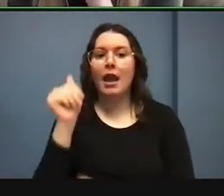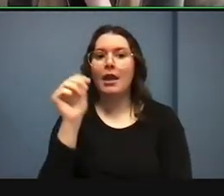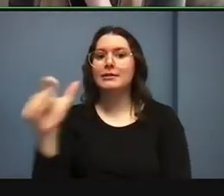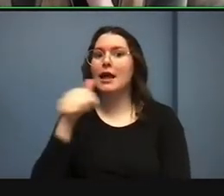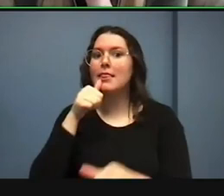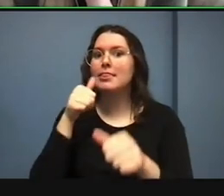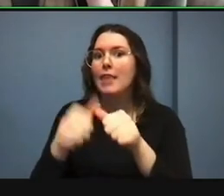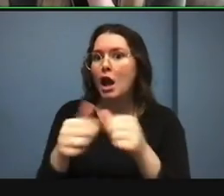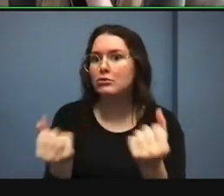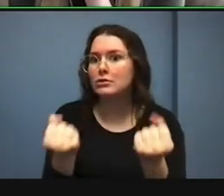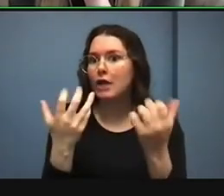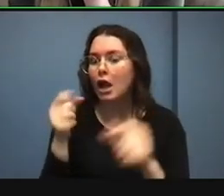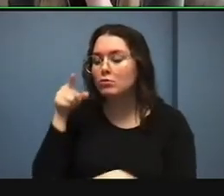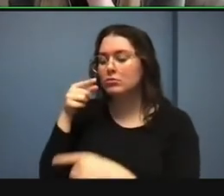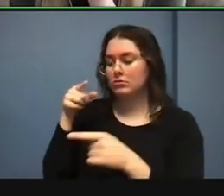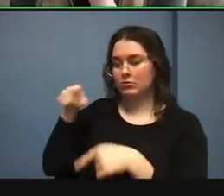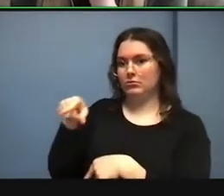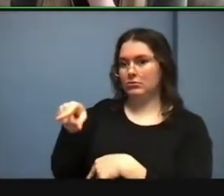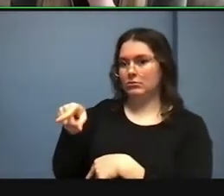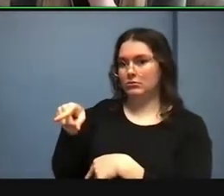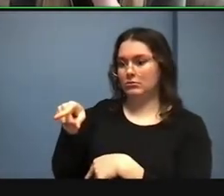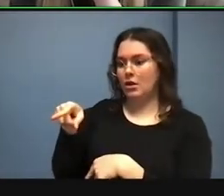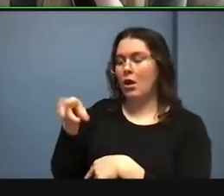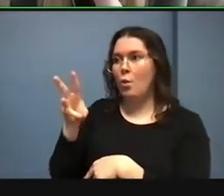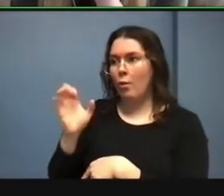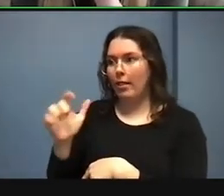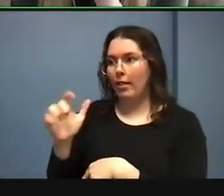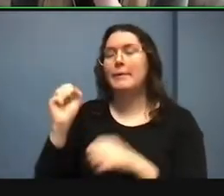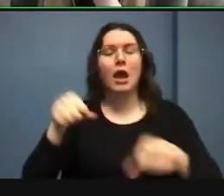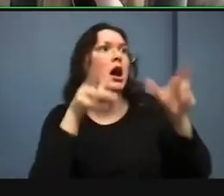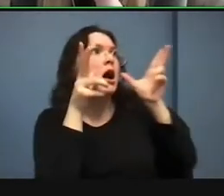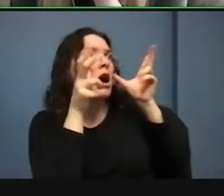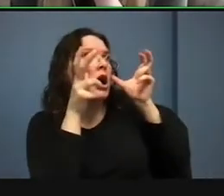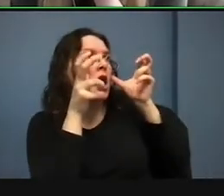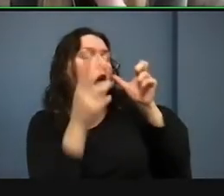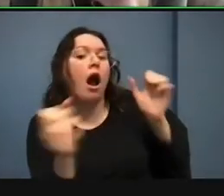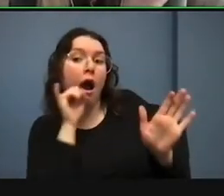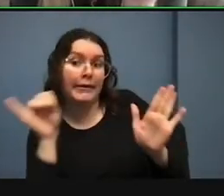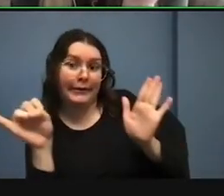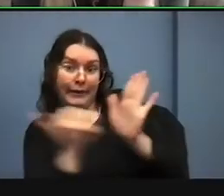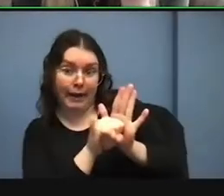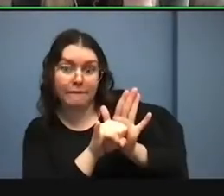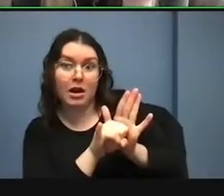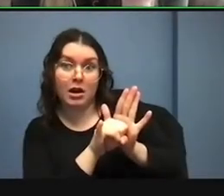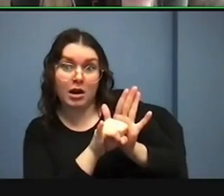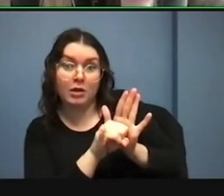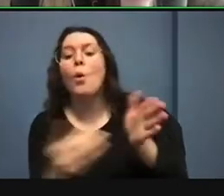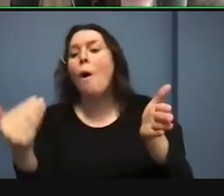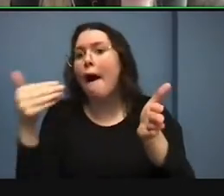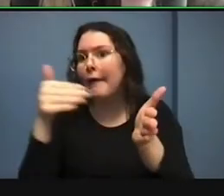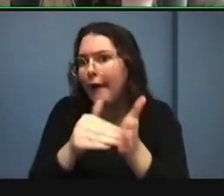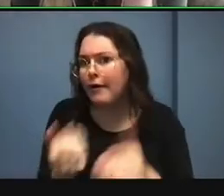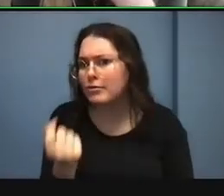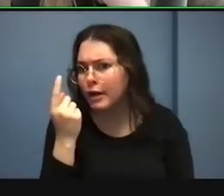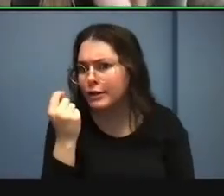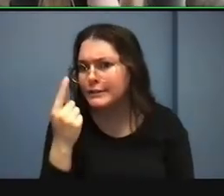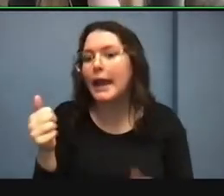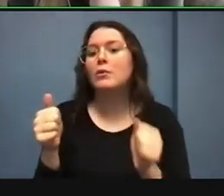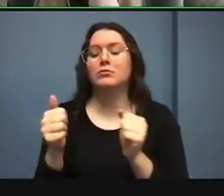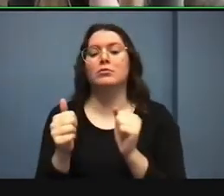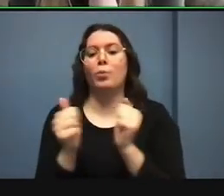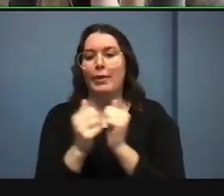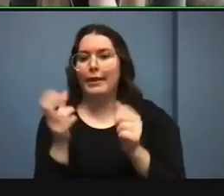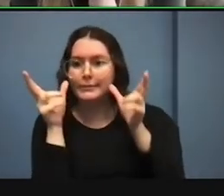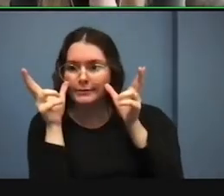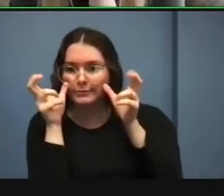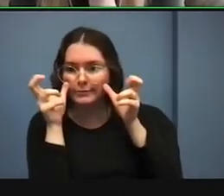letter is signed to him, William can receptively identify, again, understand with his eyes,